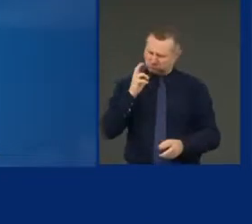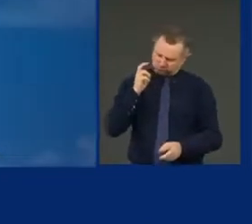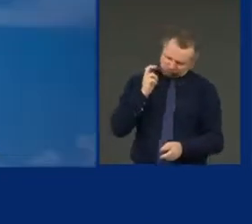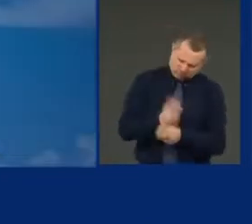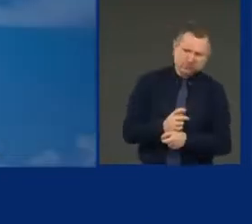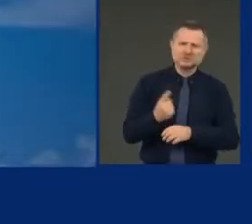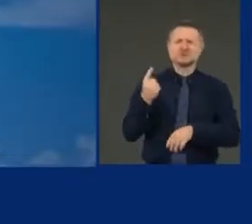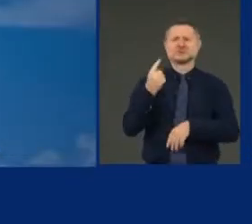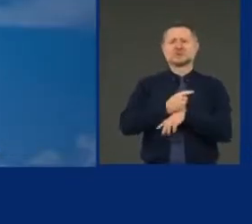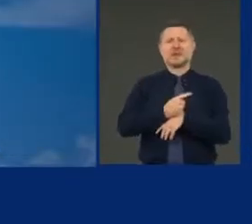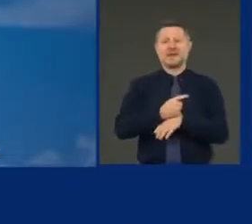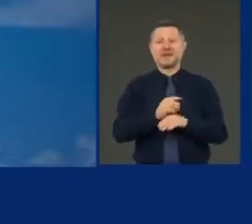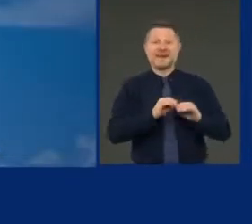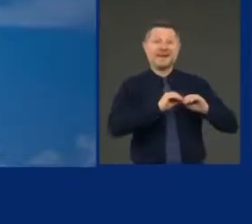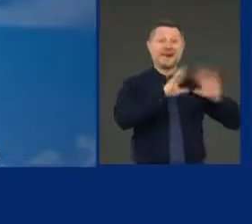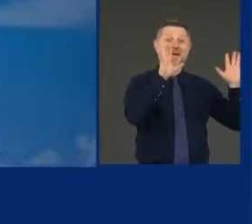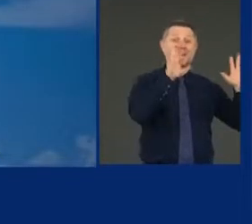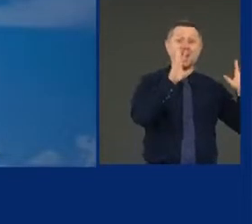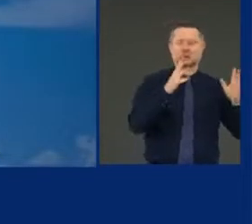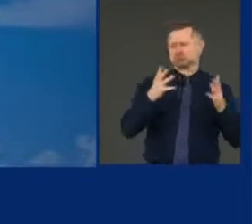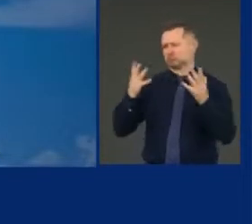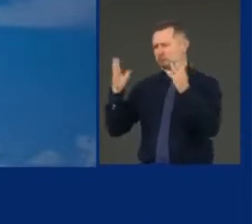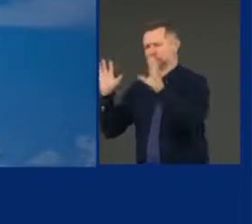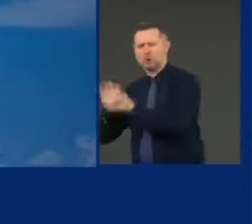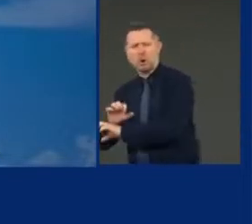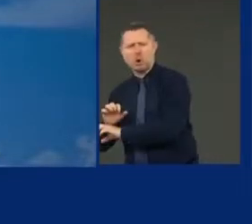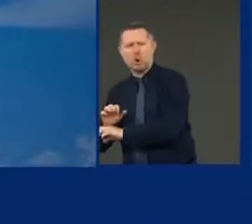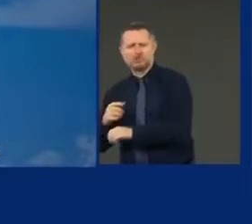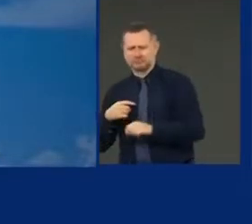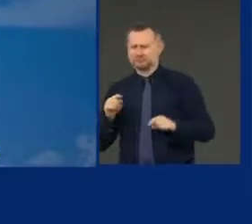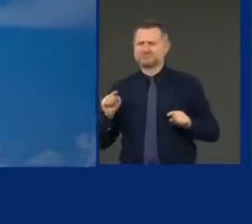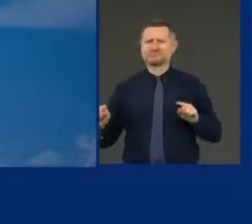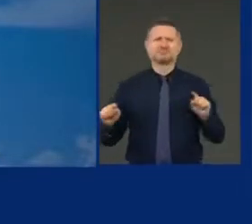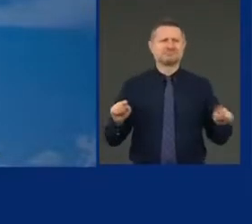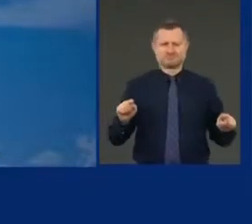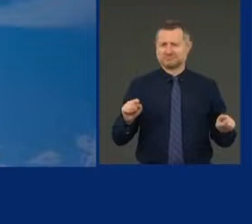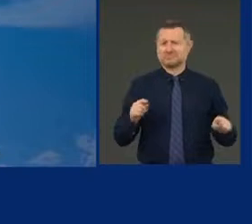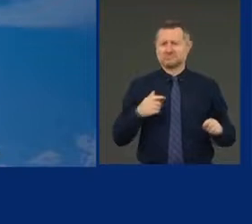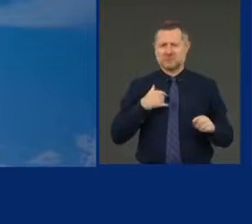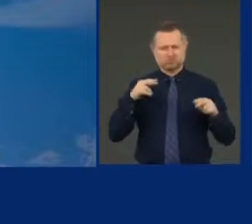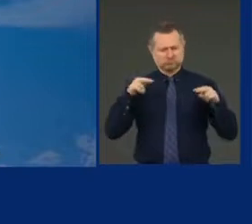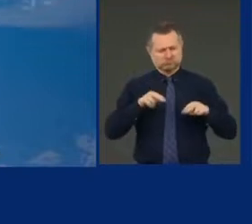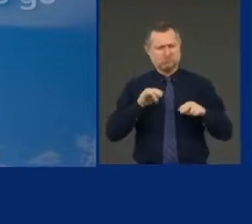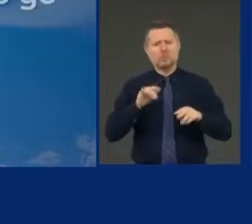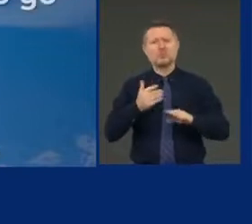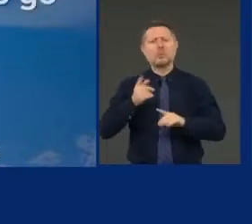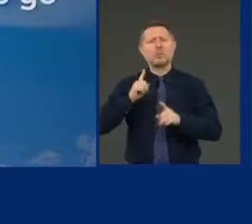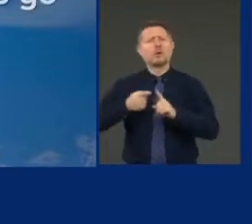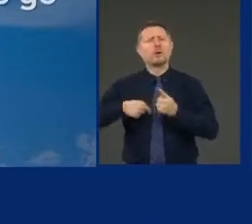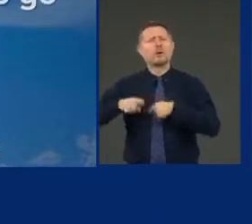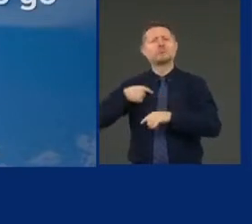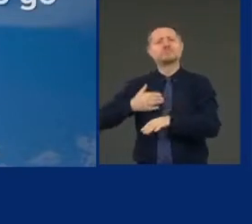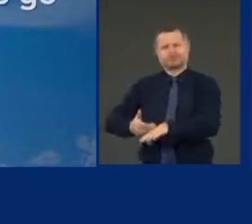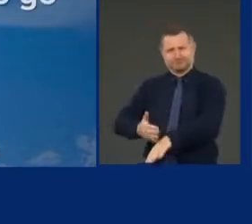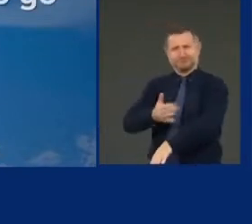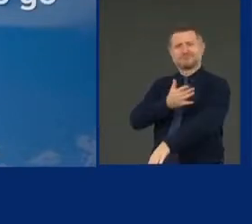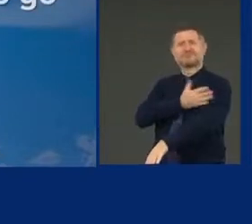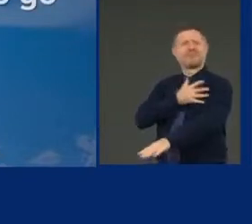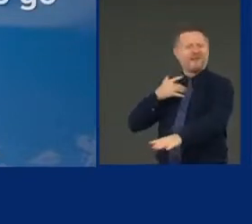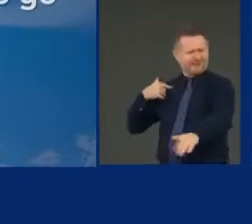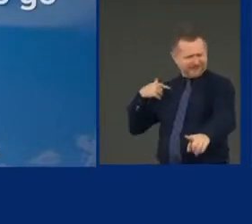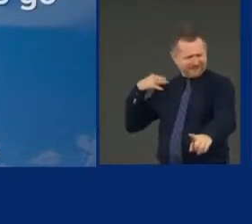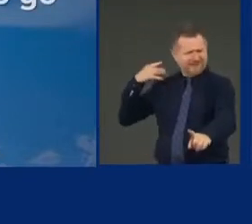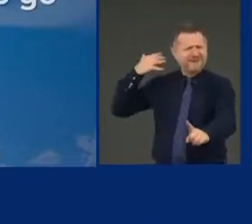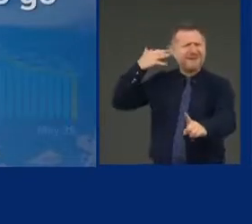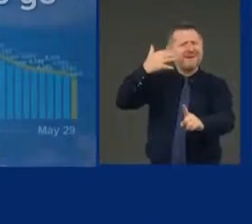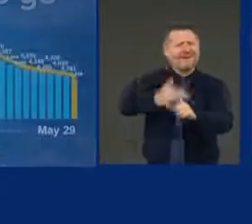day of darkness. It's a day where we see how far we have come in so many ways, but yet a day where